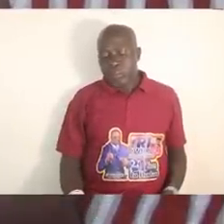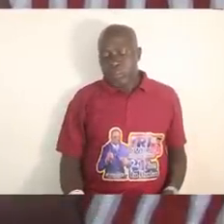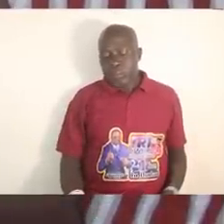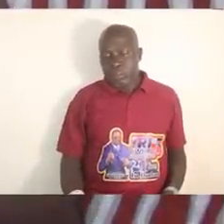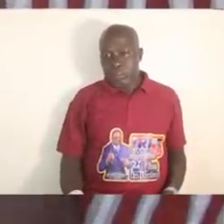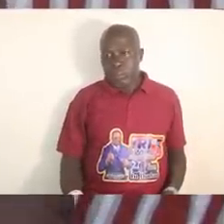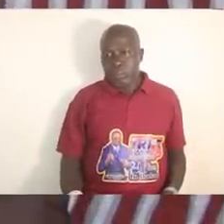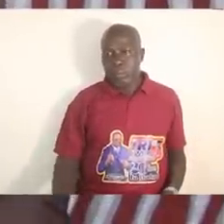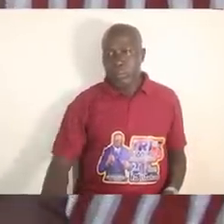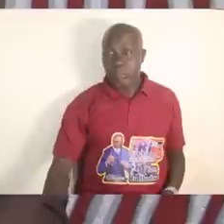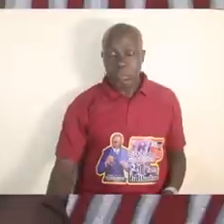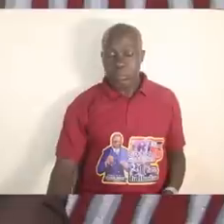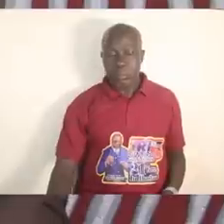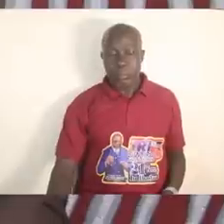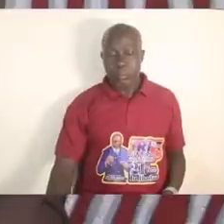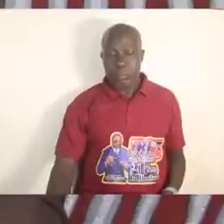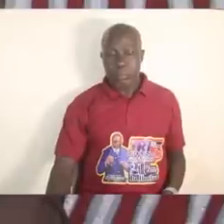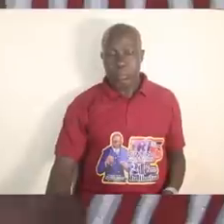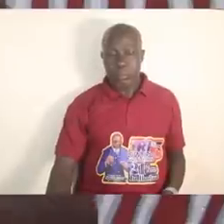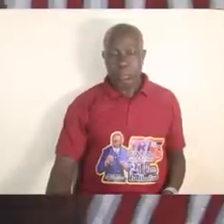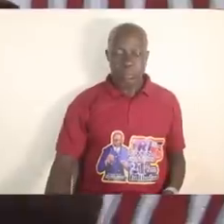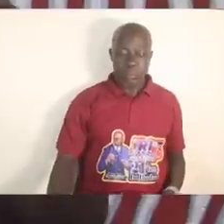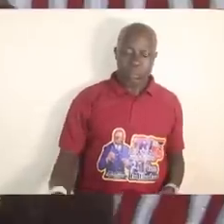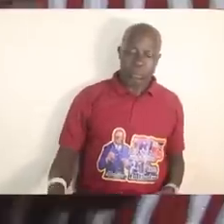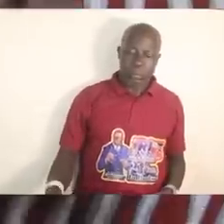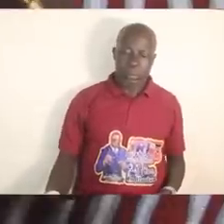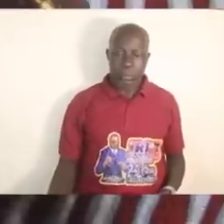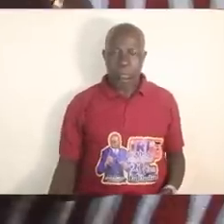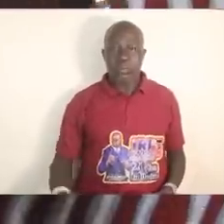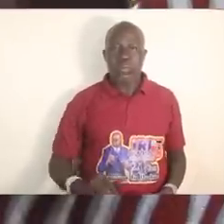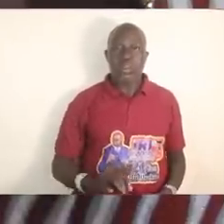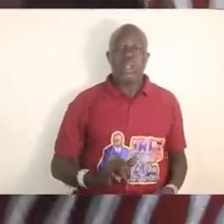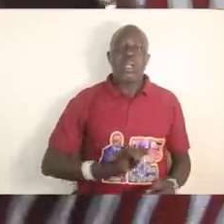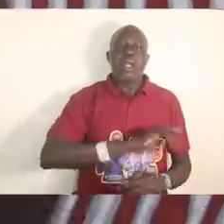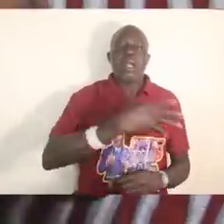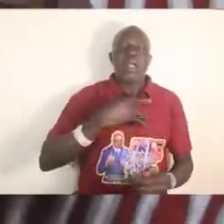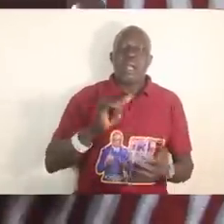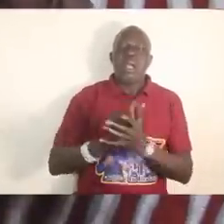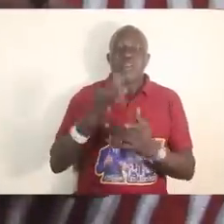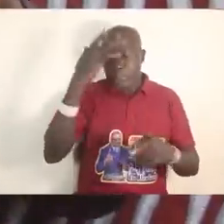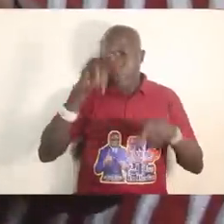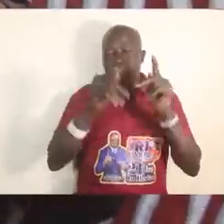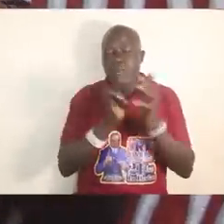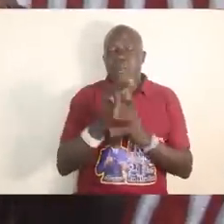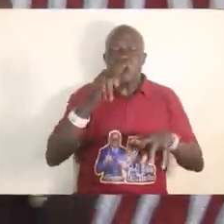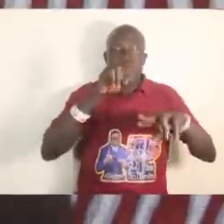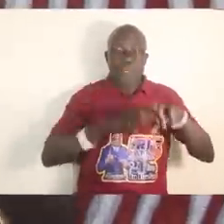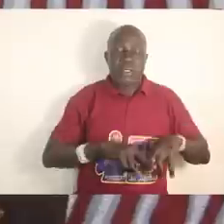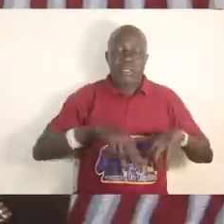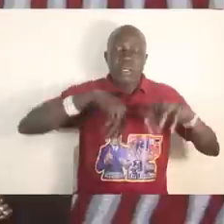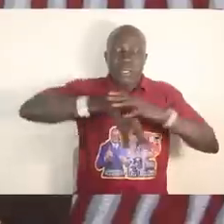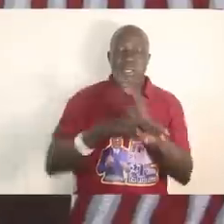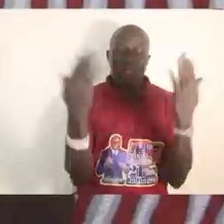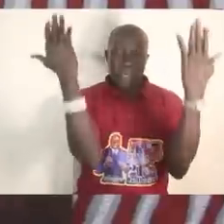eni ti ebi npa. Aha. Iru awon ti o joko ni okunkun. Iru awon ti o joko ni okunkun. So that sweet in darkness.